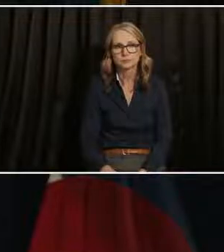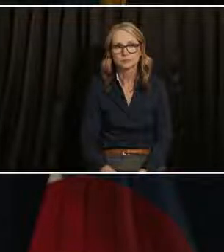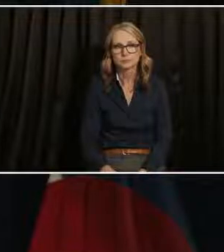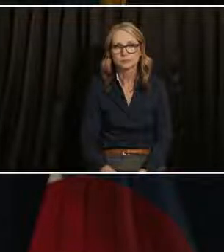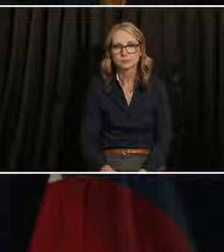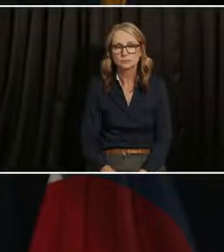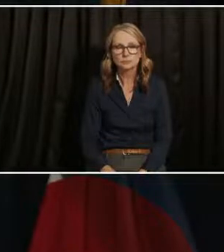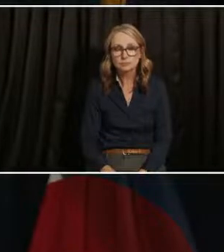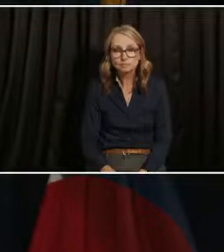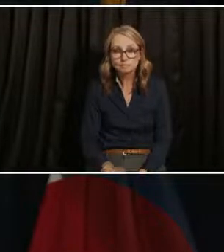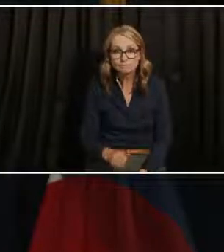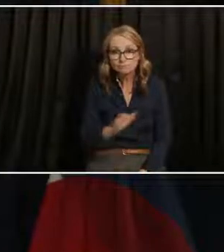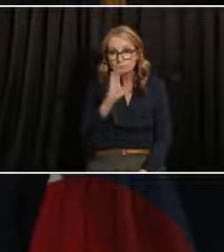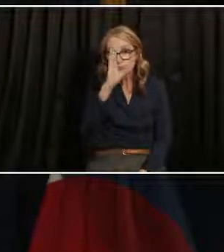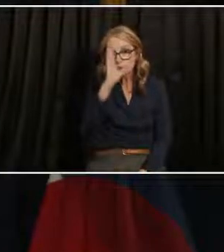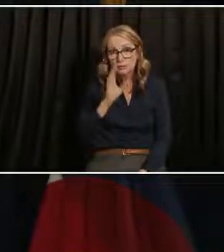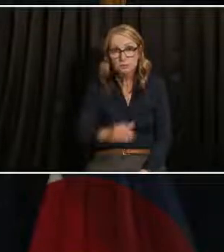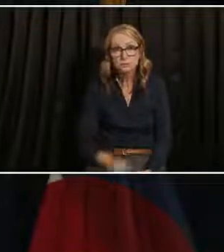Hello?